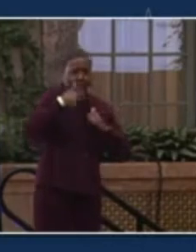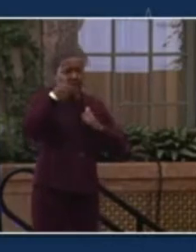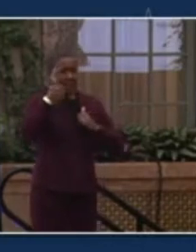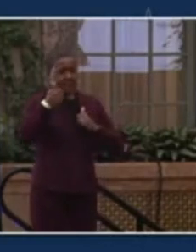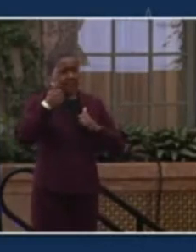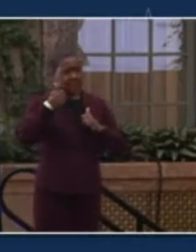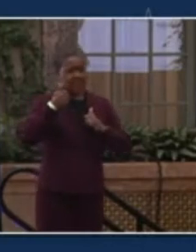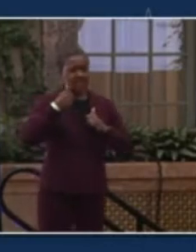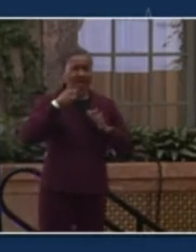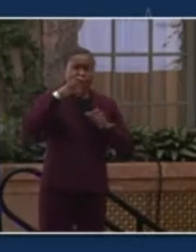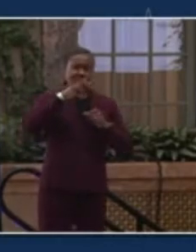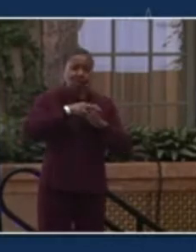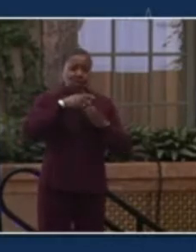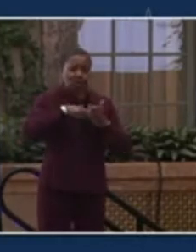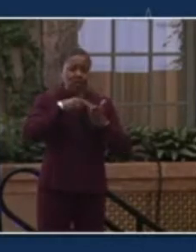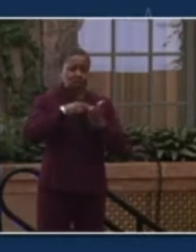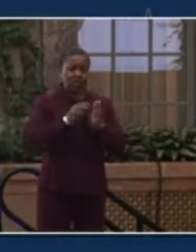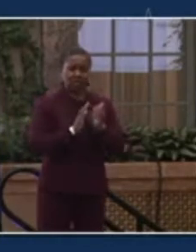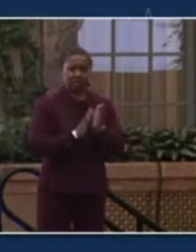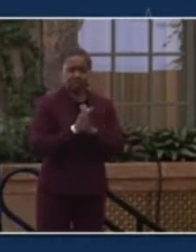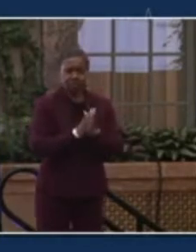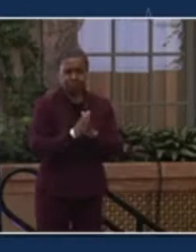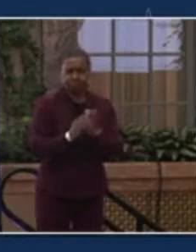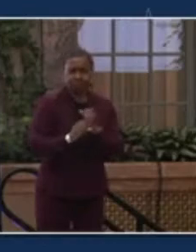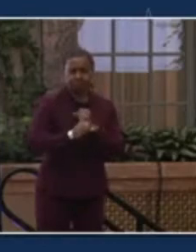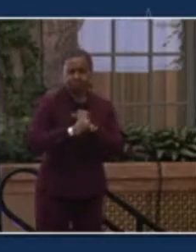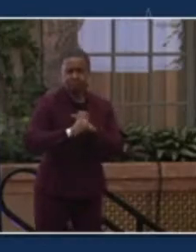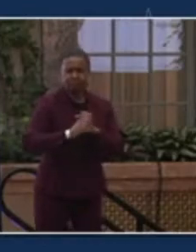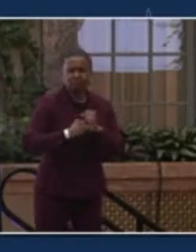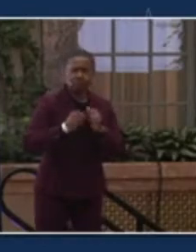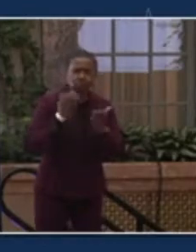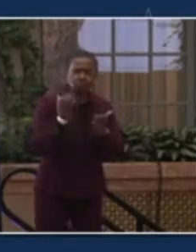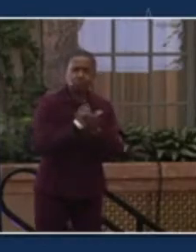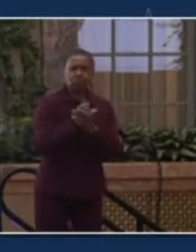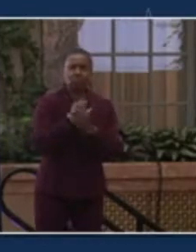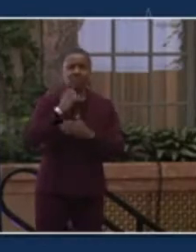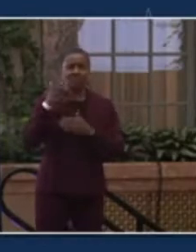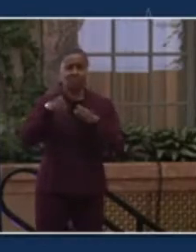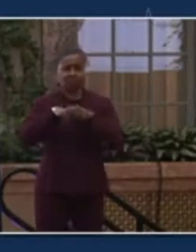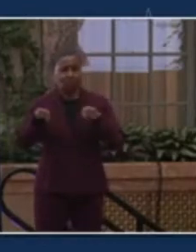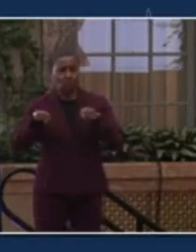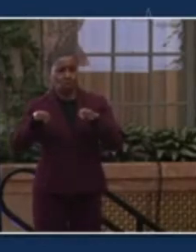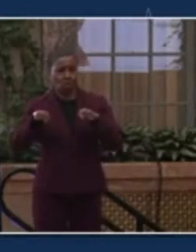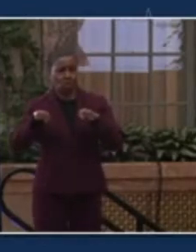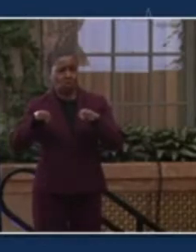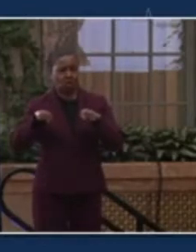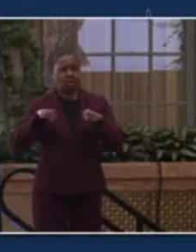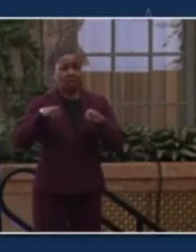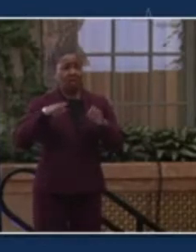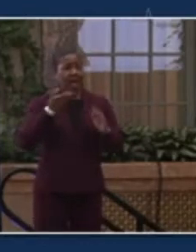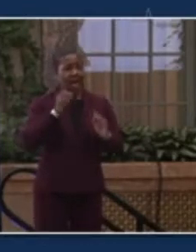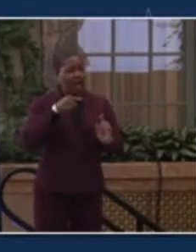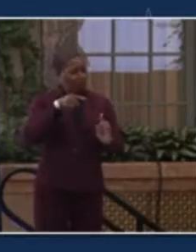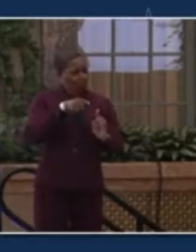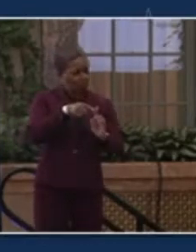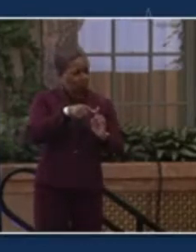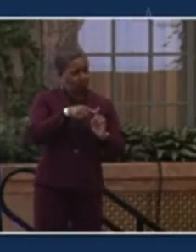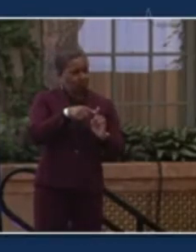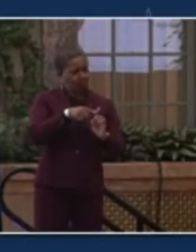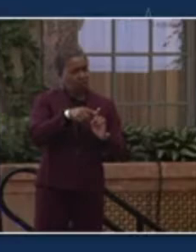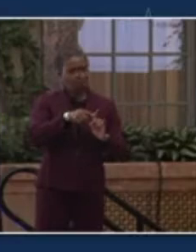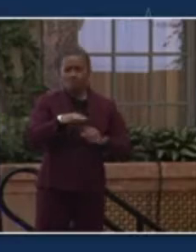voter registration drive to take the fifth floor. It was Harold who